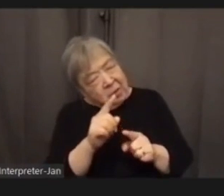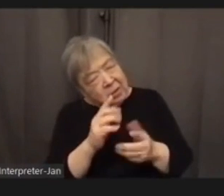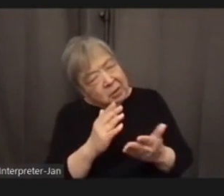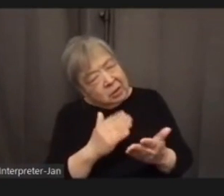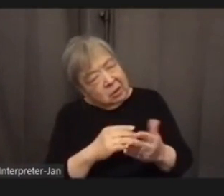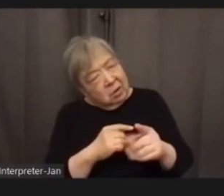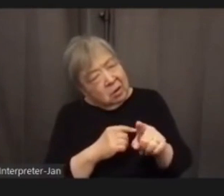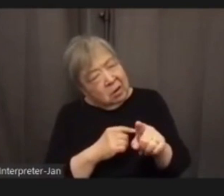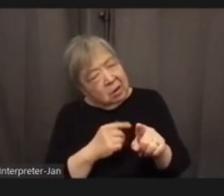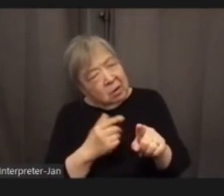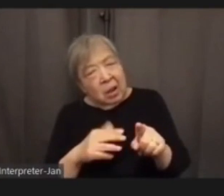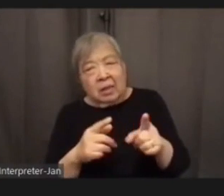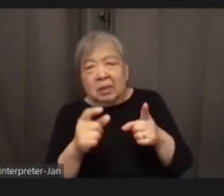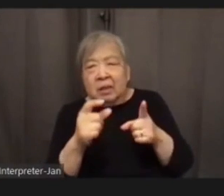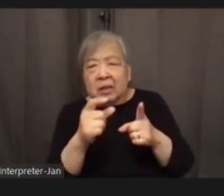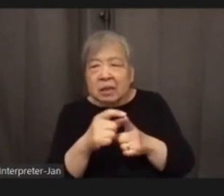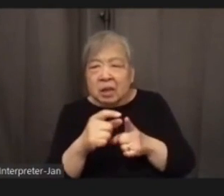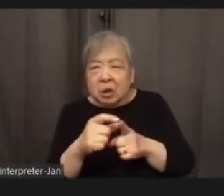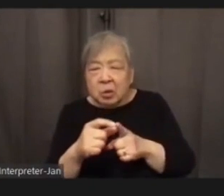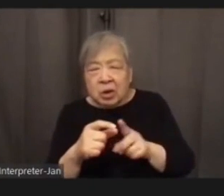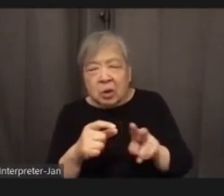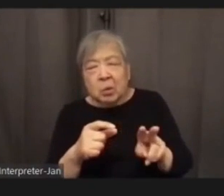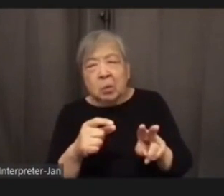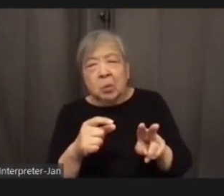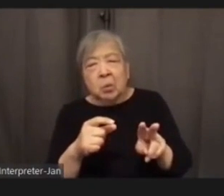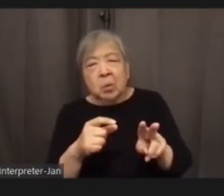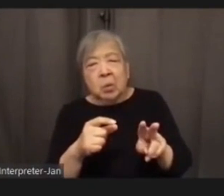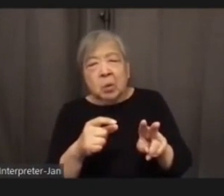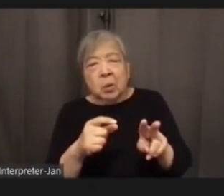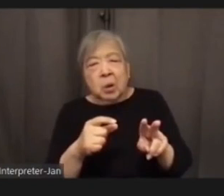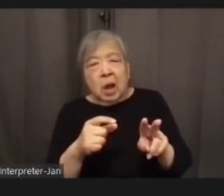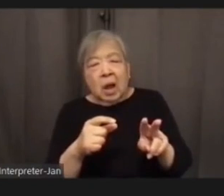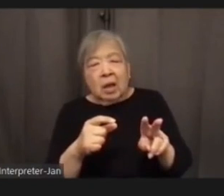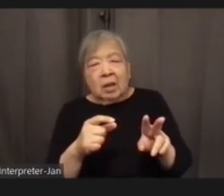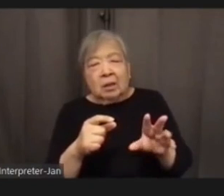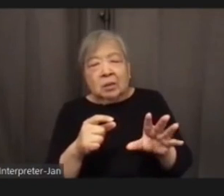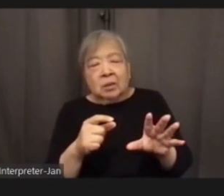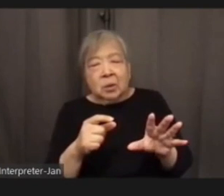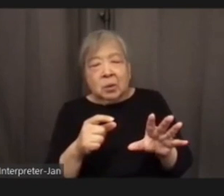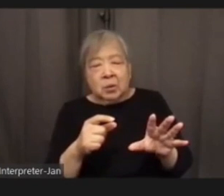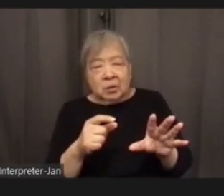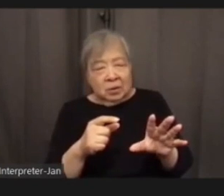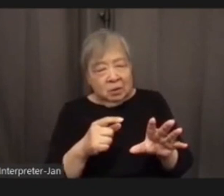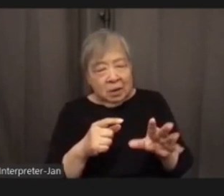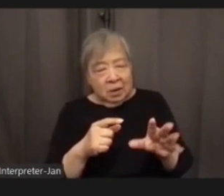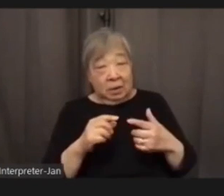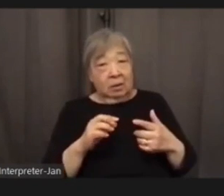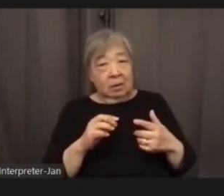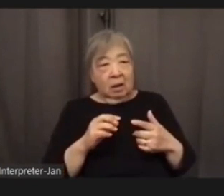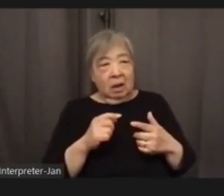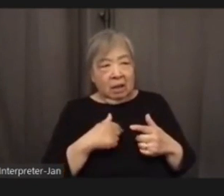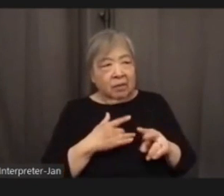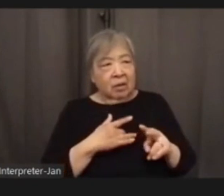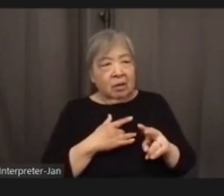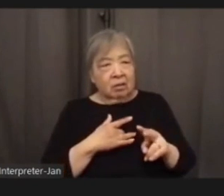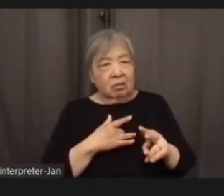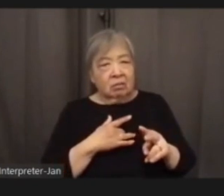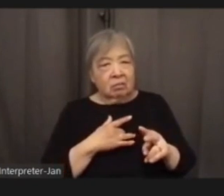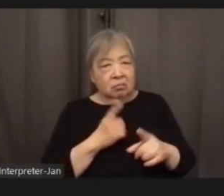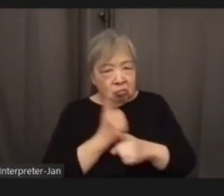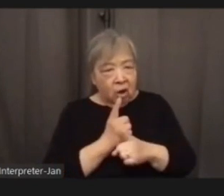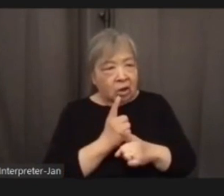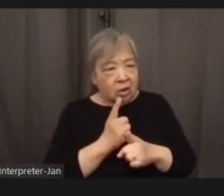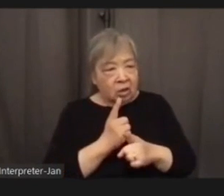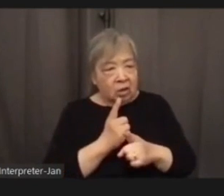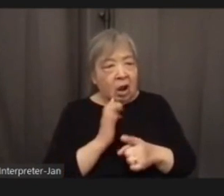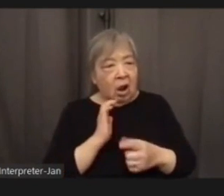the lyrics. And so this made me feel, this is where we belong. This is where our